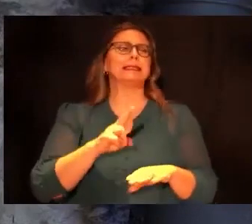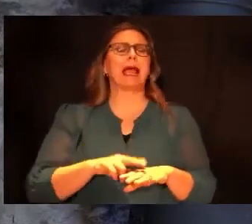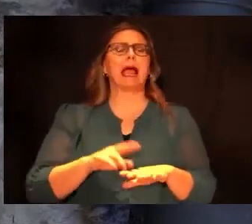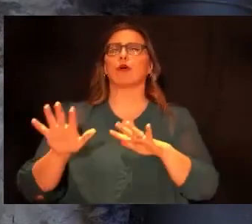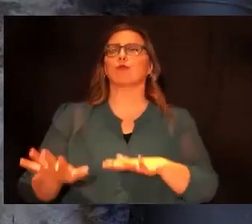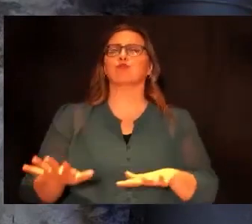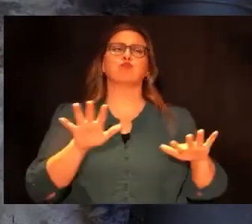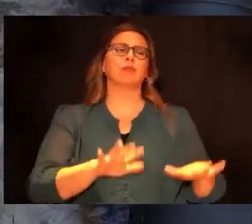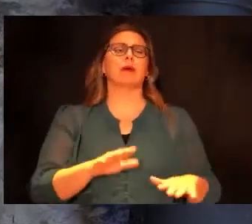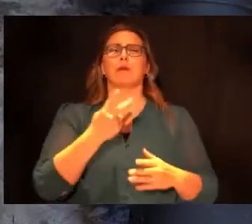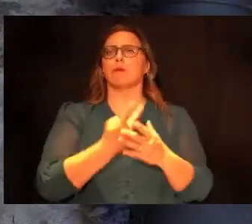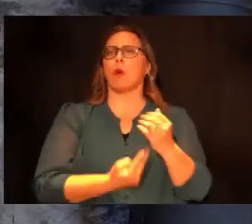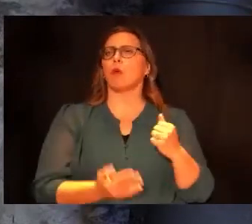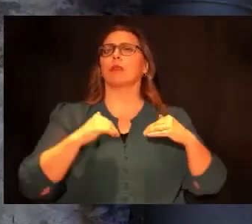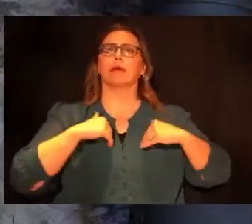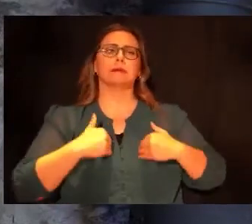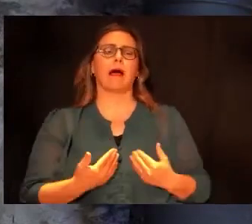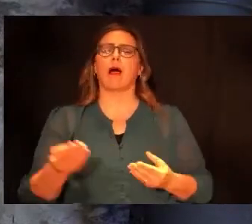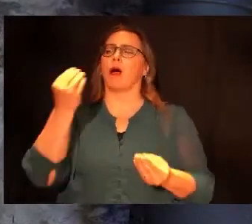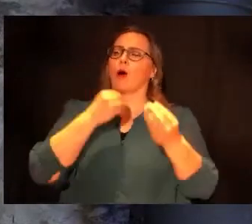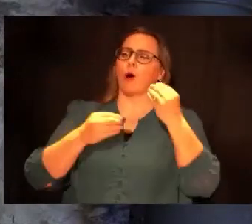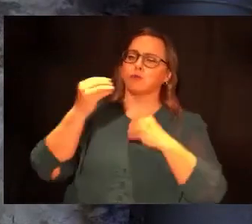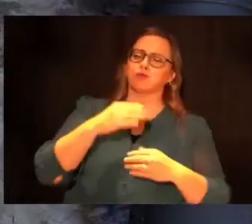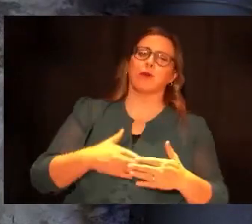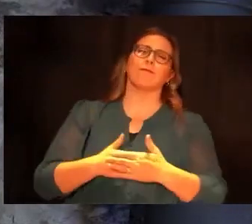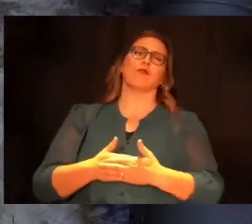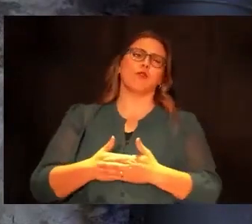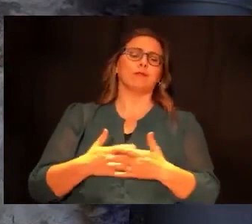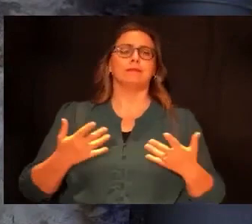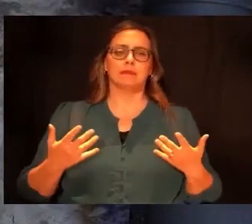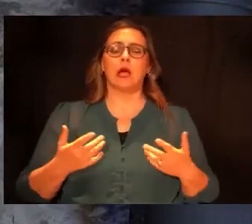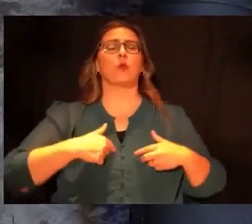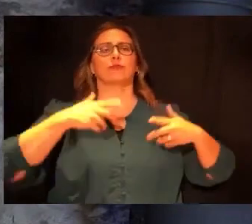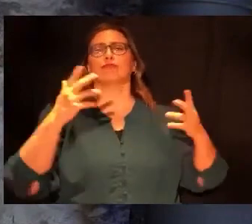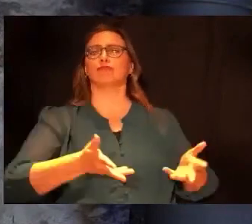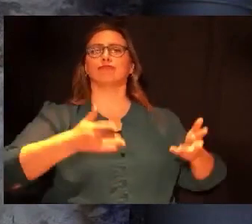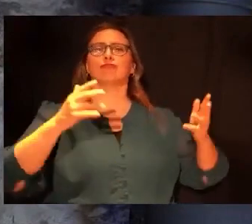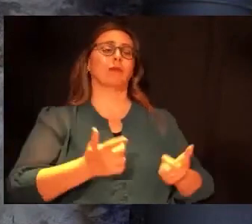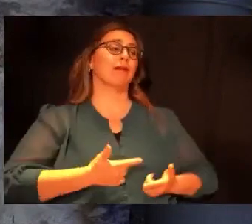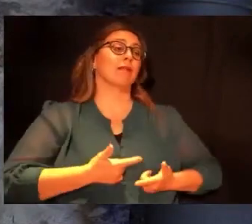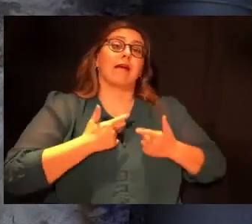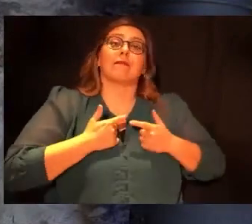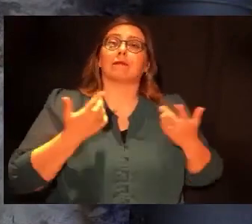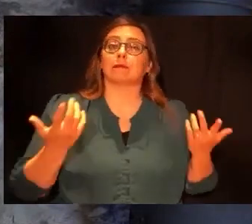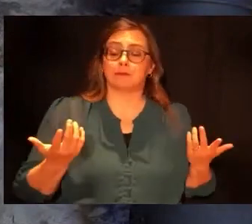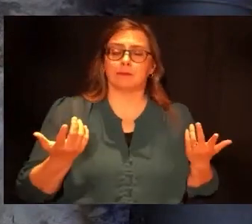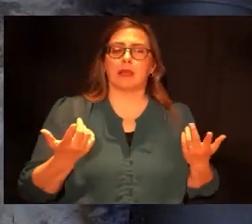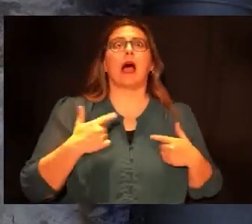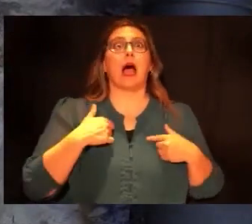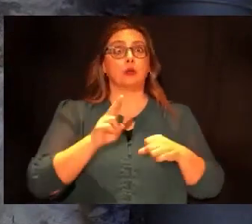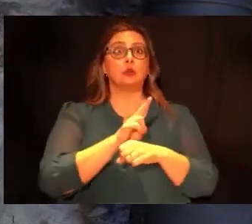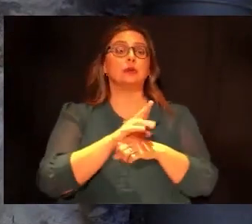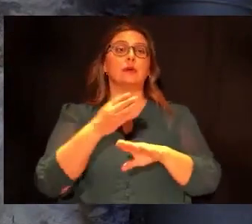were both tired. It had been a wonderful meal. And we were just talking about life. And I had boots